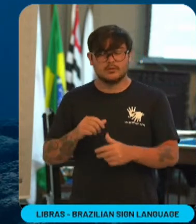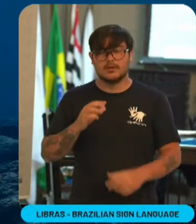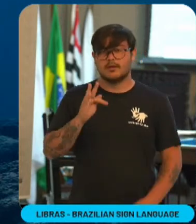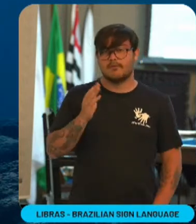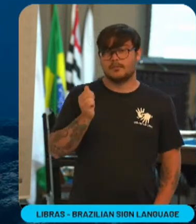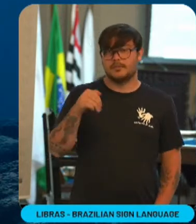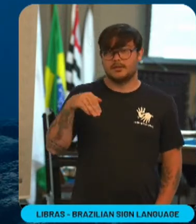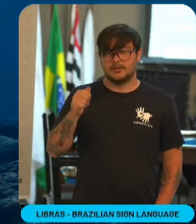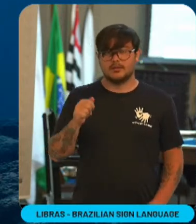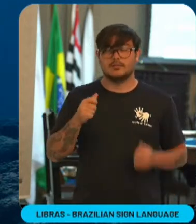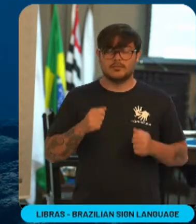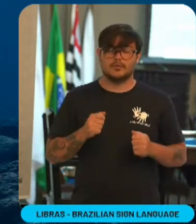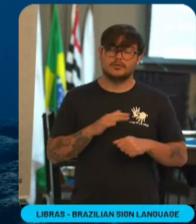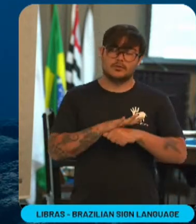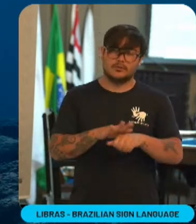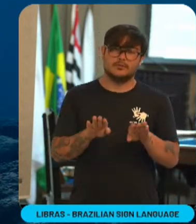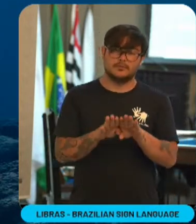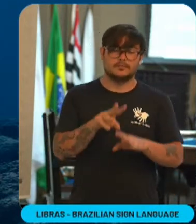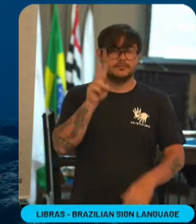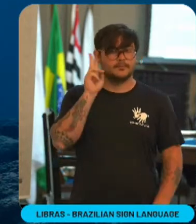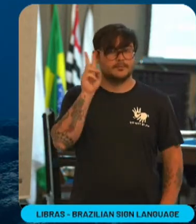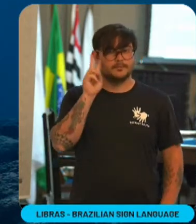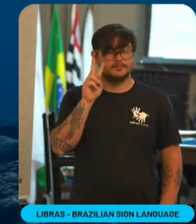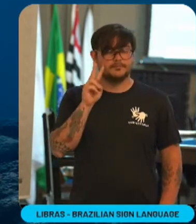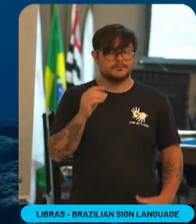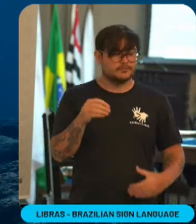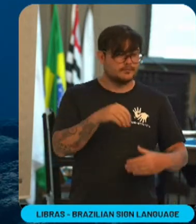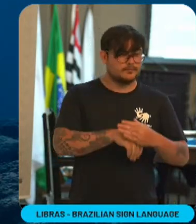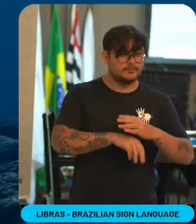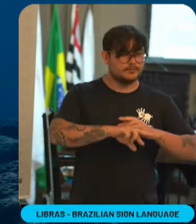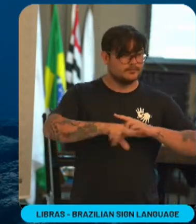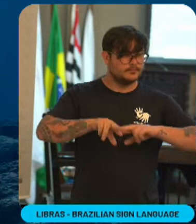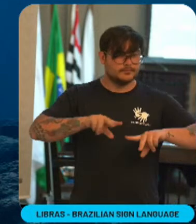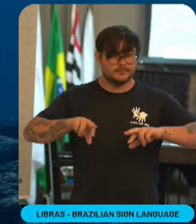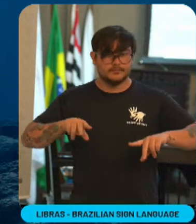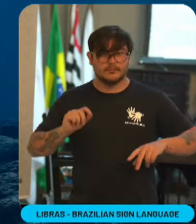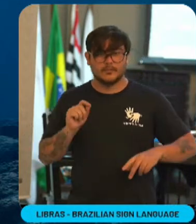amidst so many variables